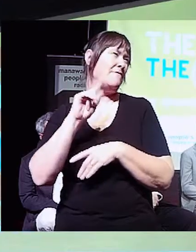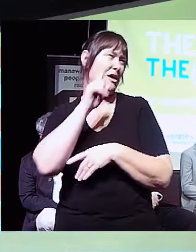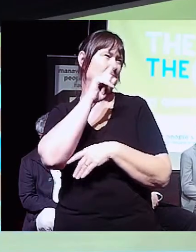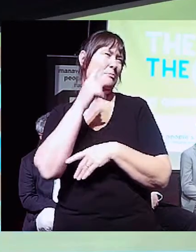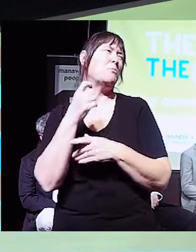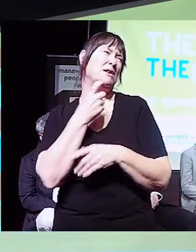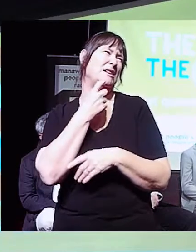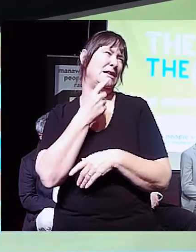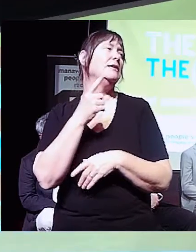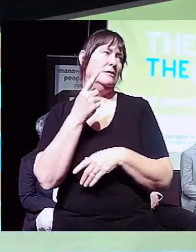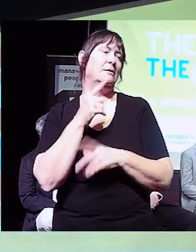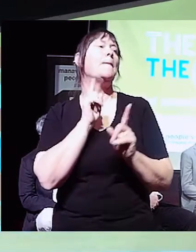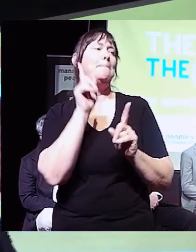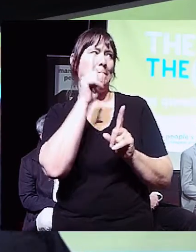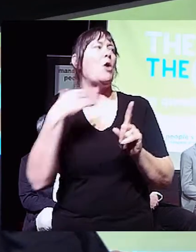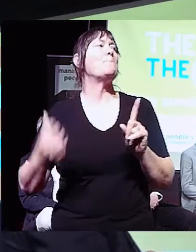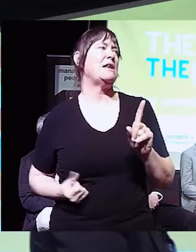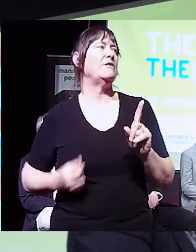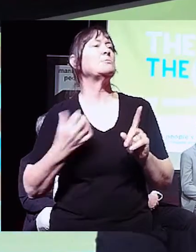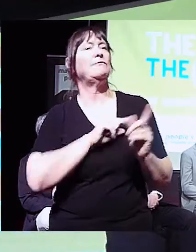fairly quickly.